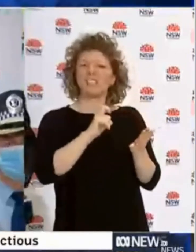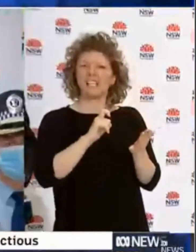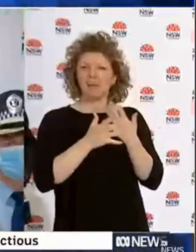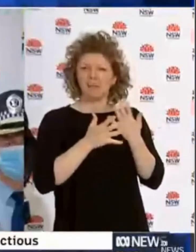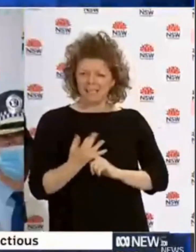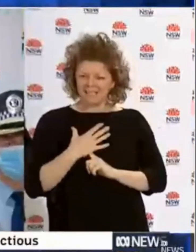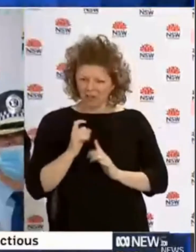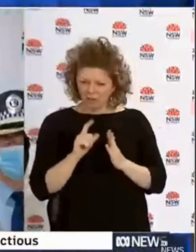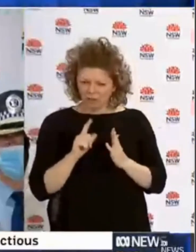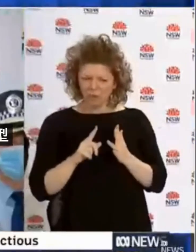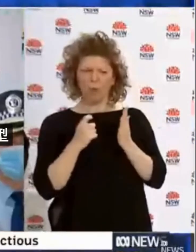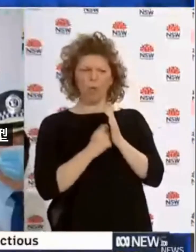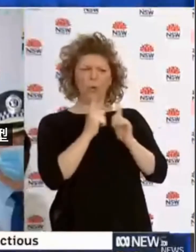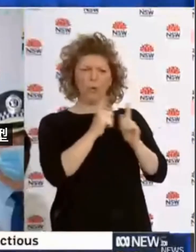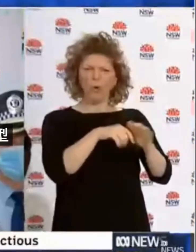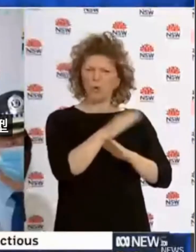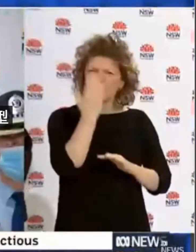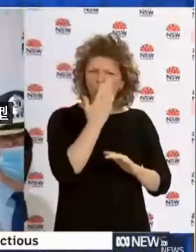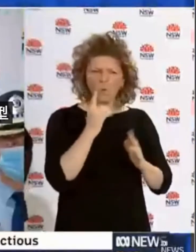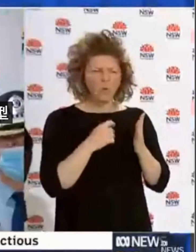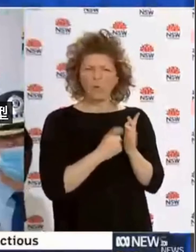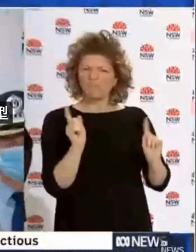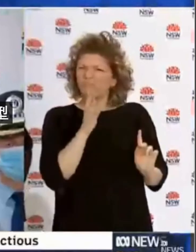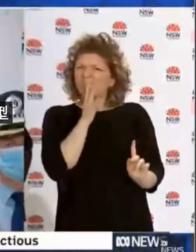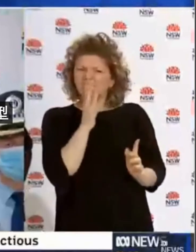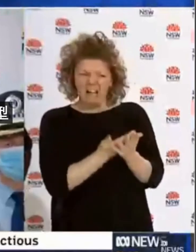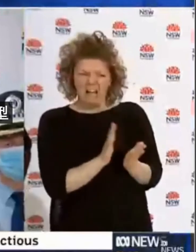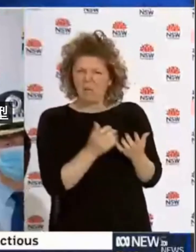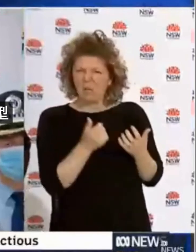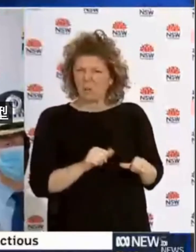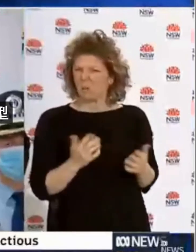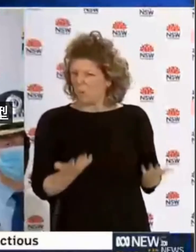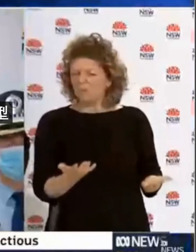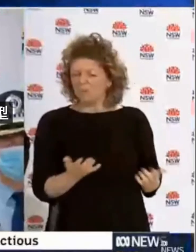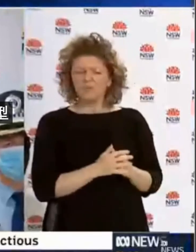issues. There are different models that have been used around the world, and